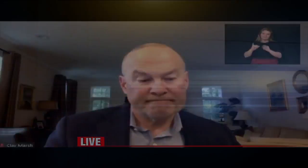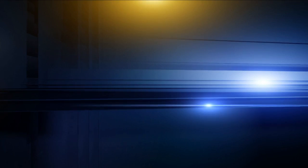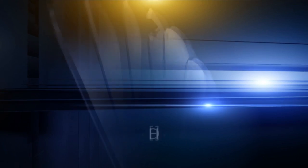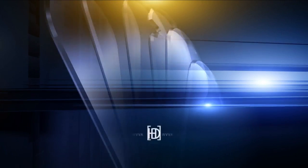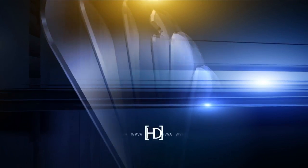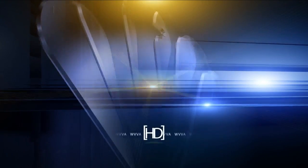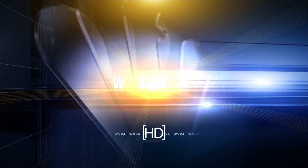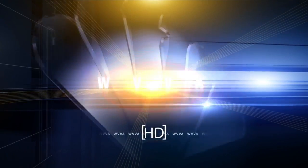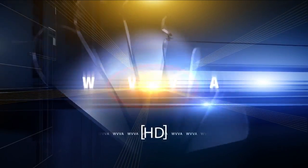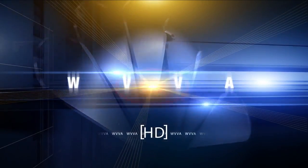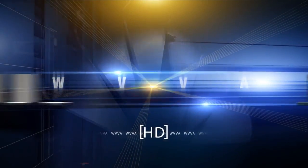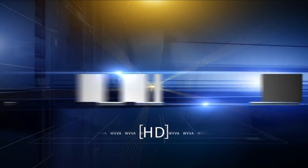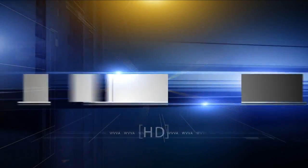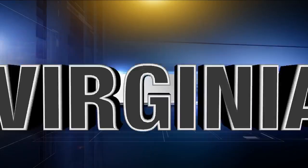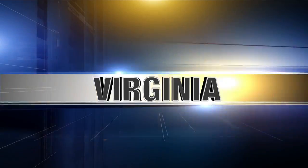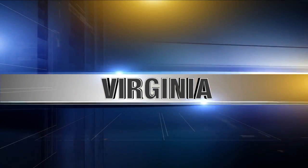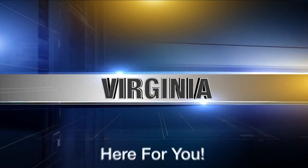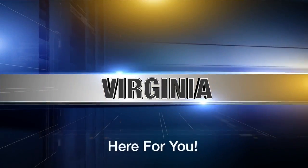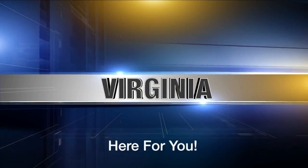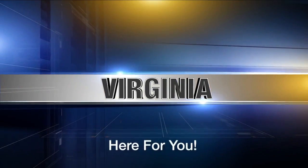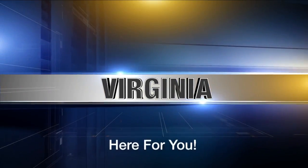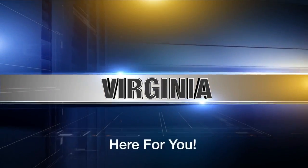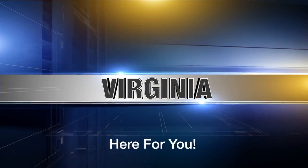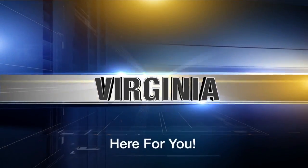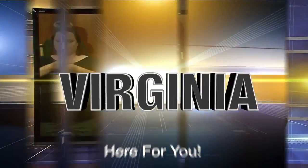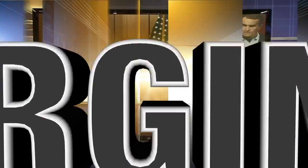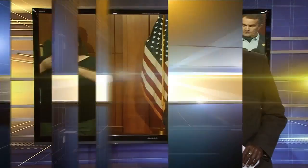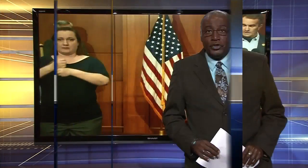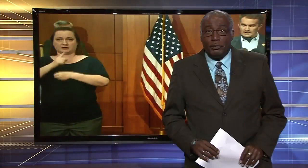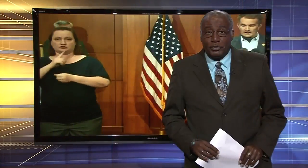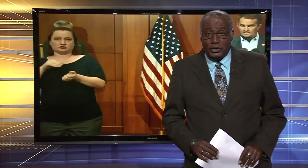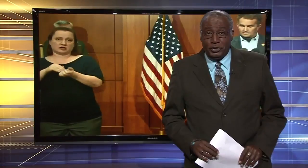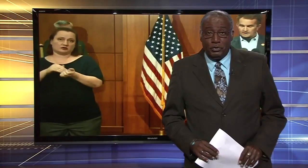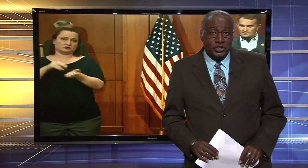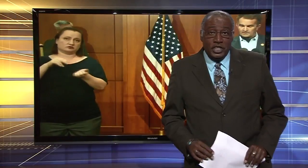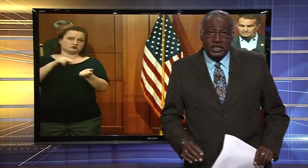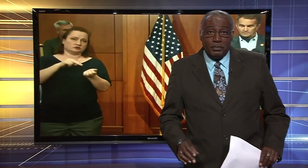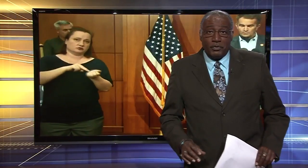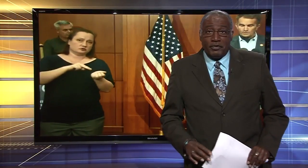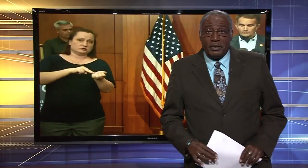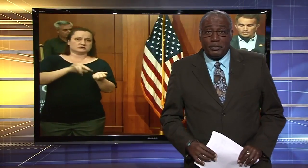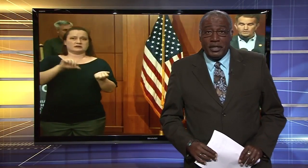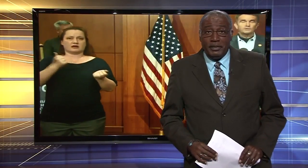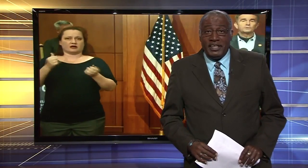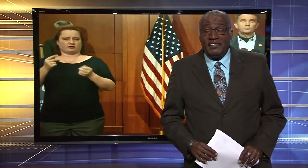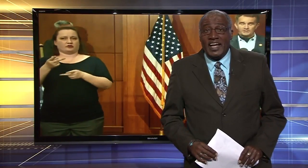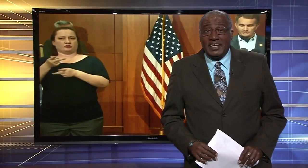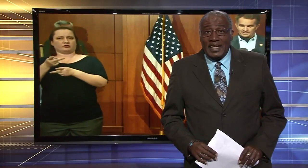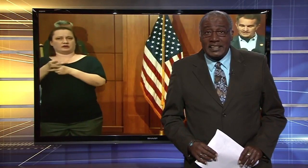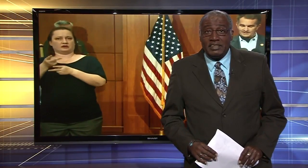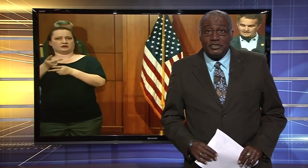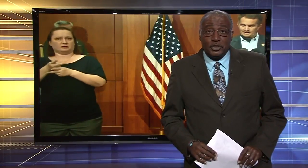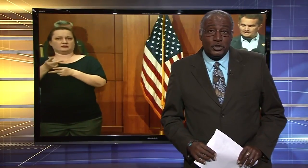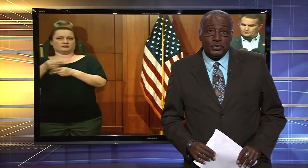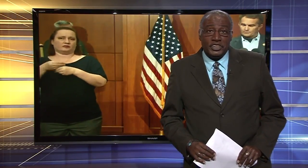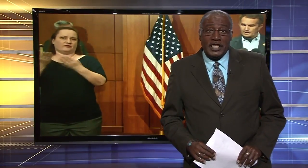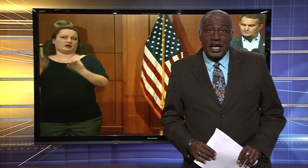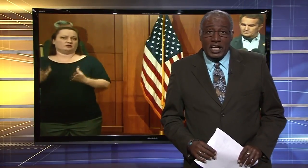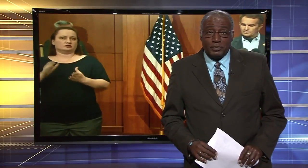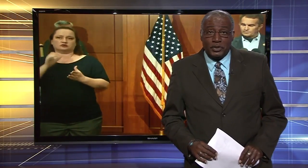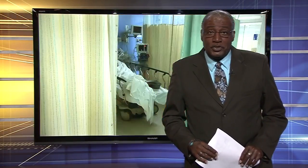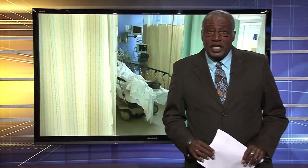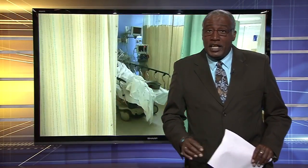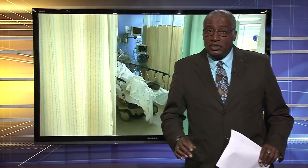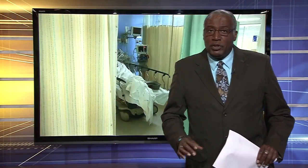In Virginia 5 weeks ago, Governor Ralph Northam signed off on public health order number 2, which temporarily prohibited elective surgeries